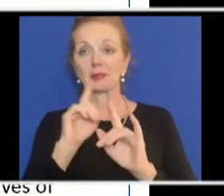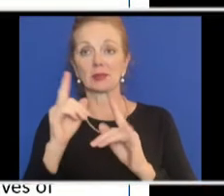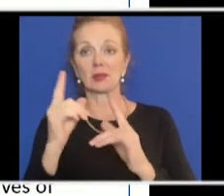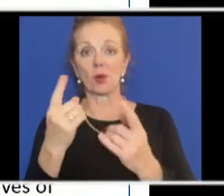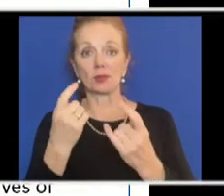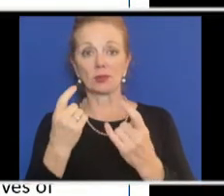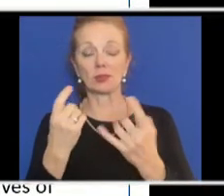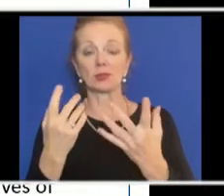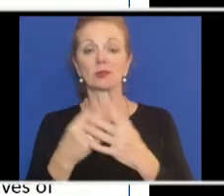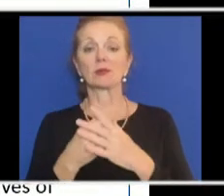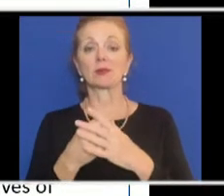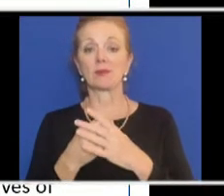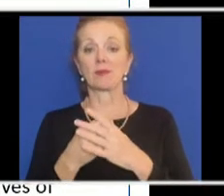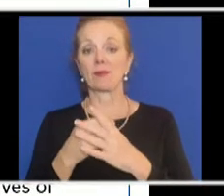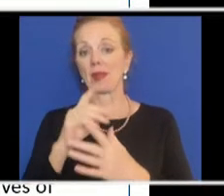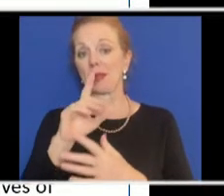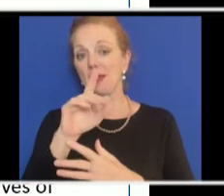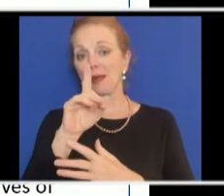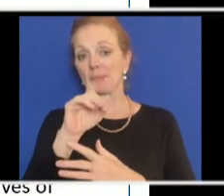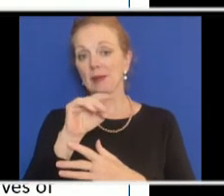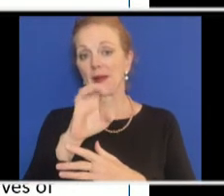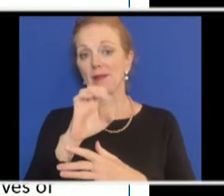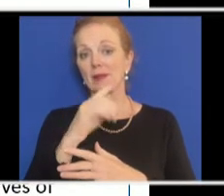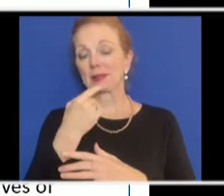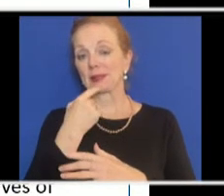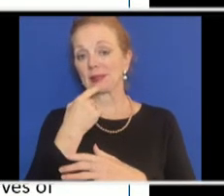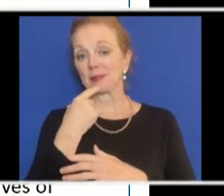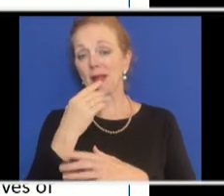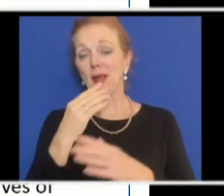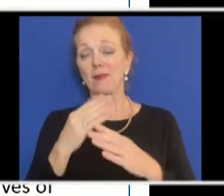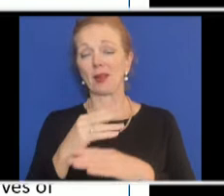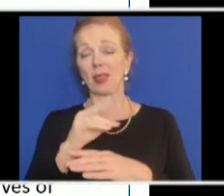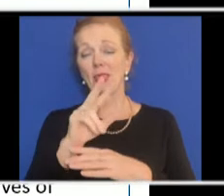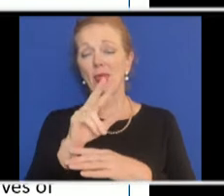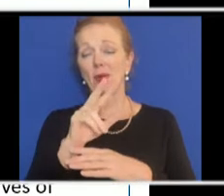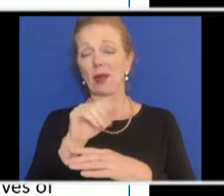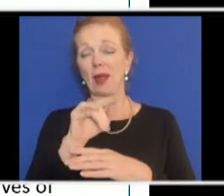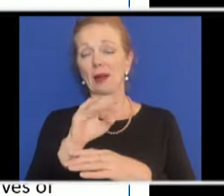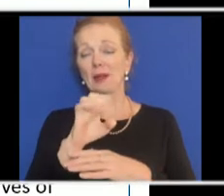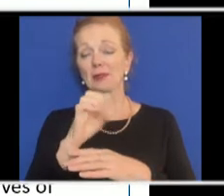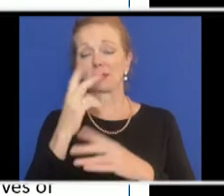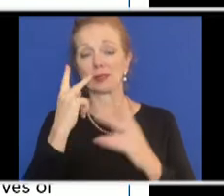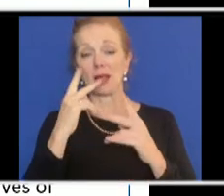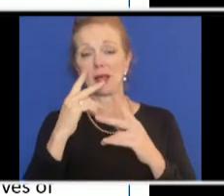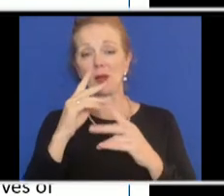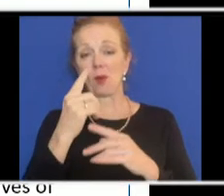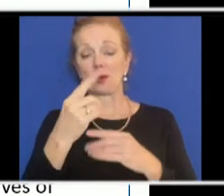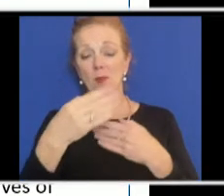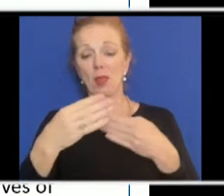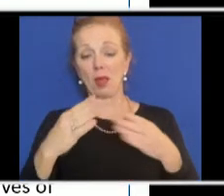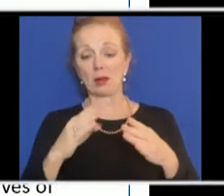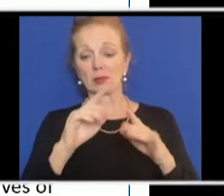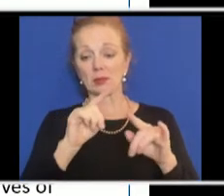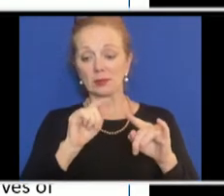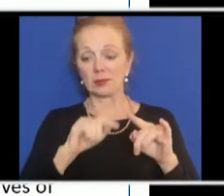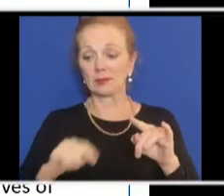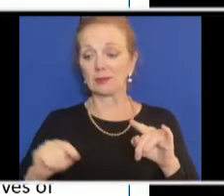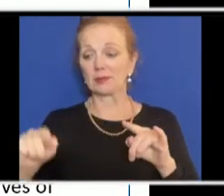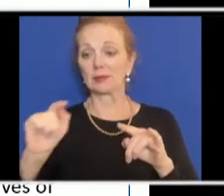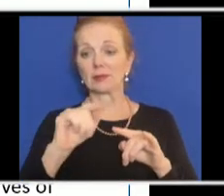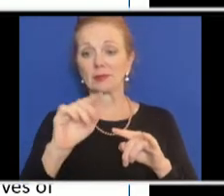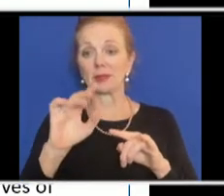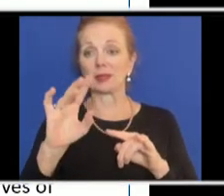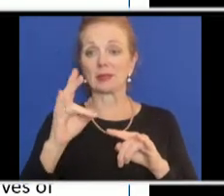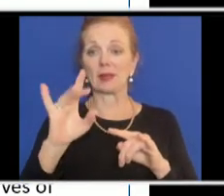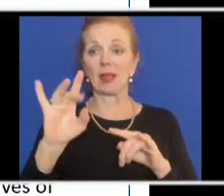as Dave mentioned just over a three acre site it's a block surrounded by 7th 8th 7th